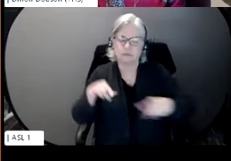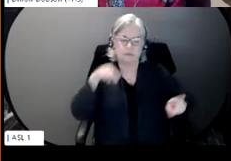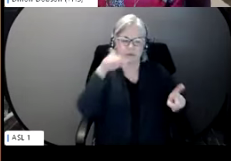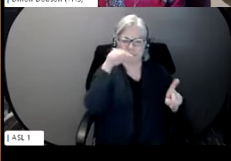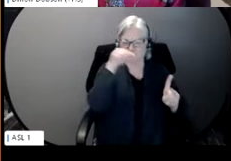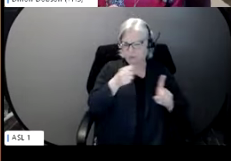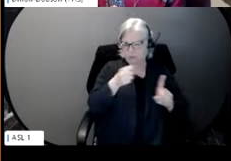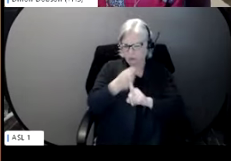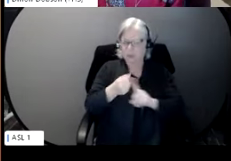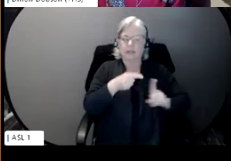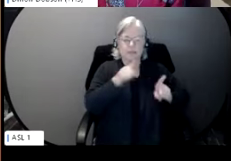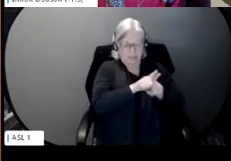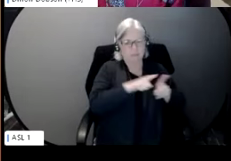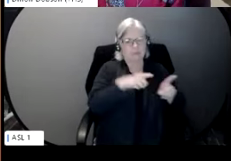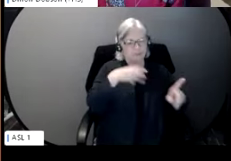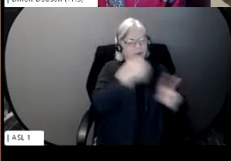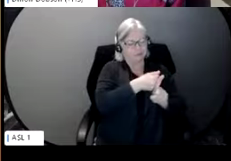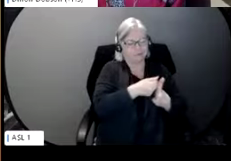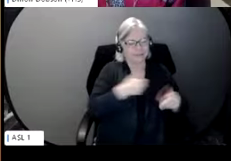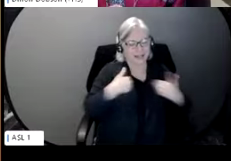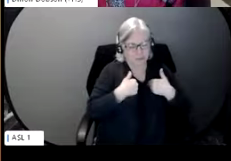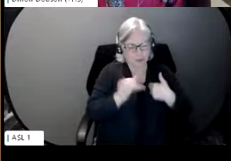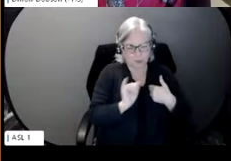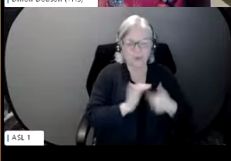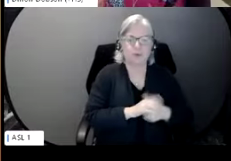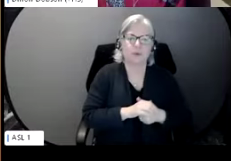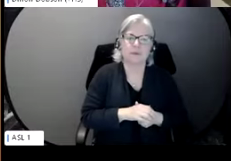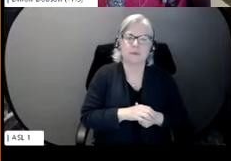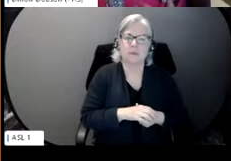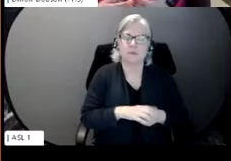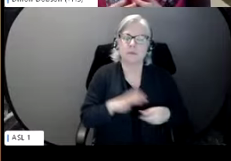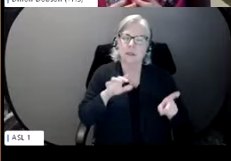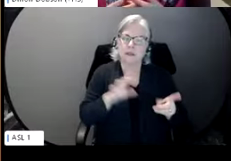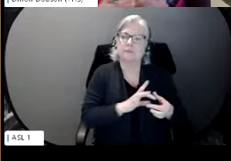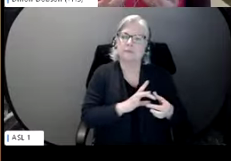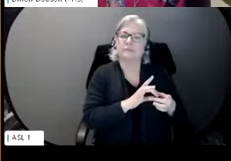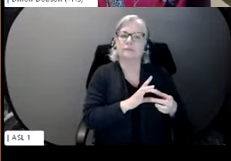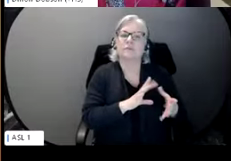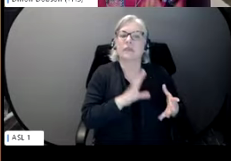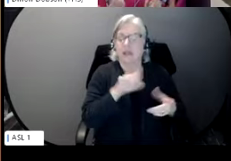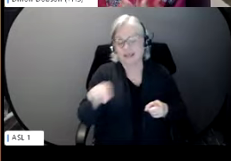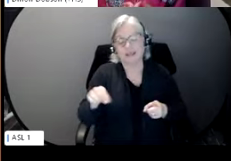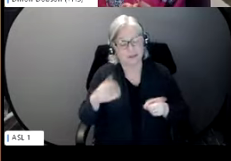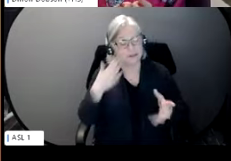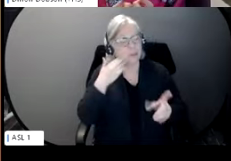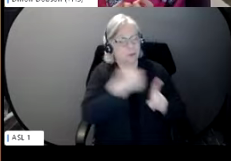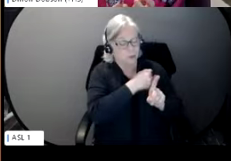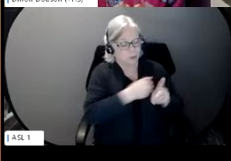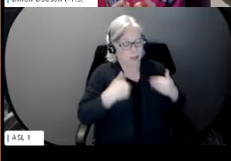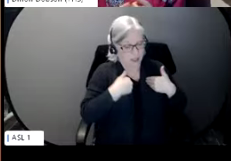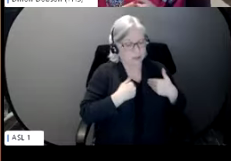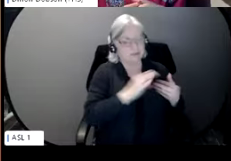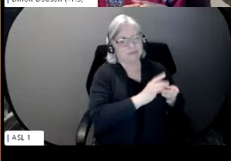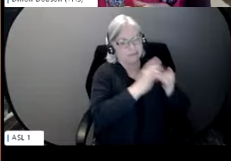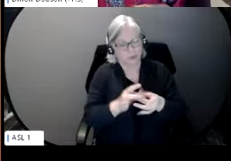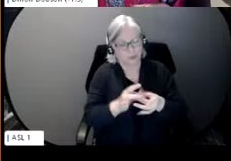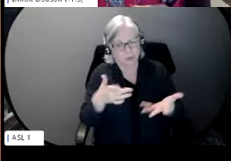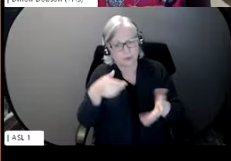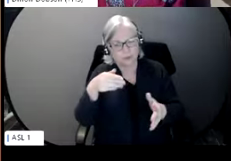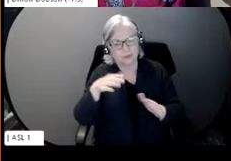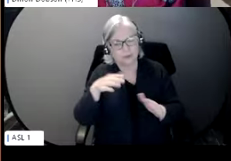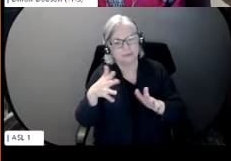to broader patterns of violence, particularly in the context of intimate partner violence, child maltreatment, and of course, elder abuse.